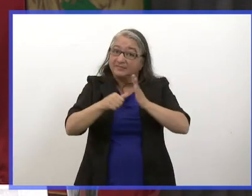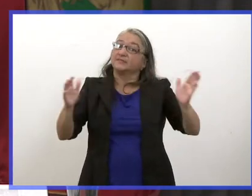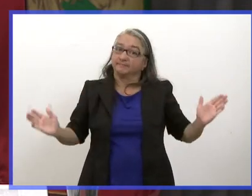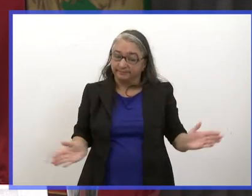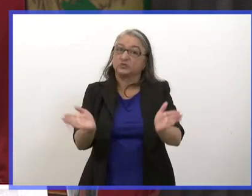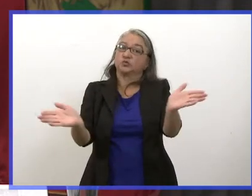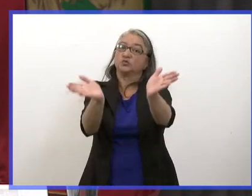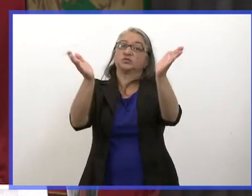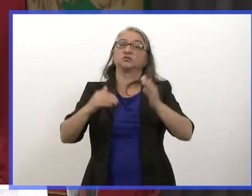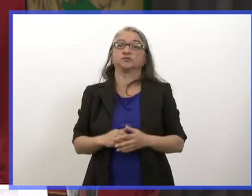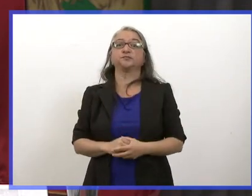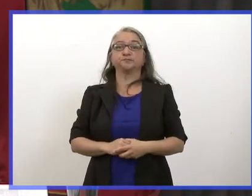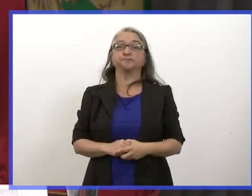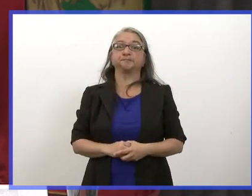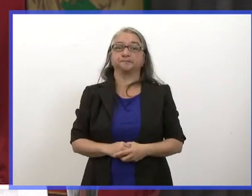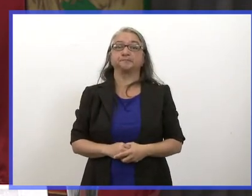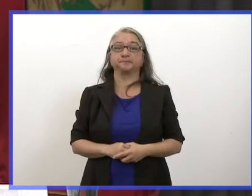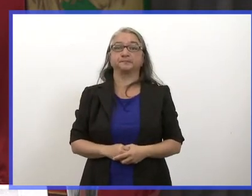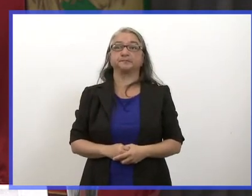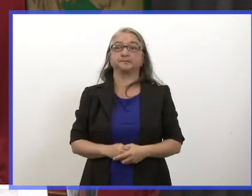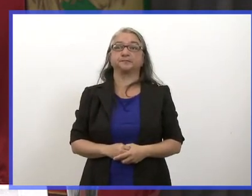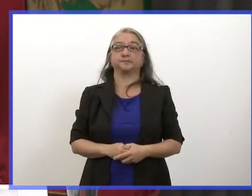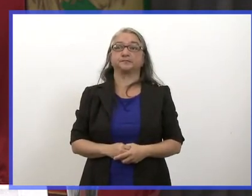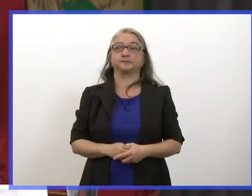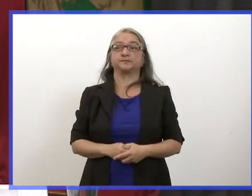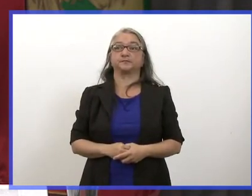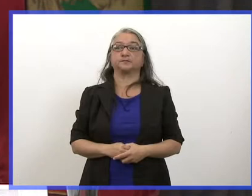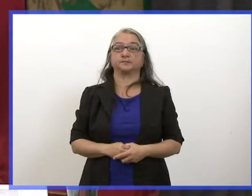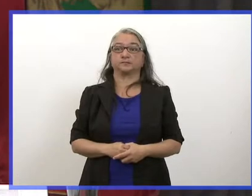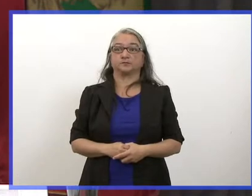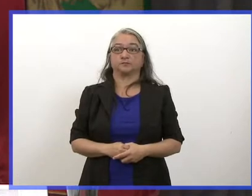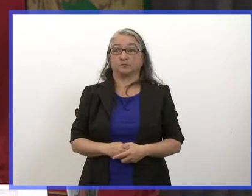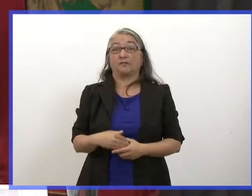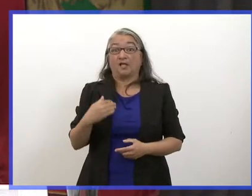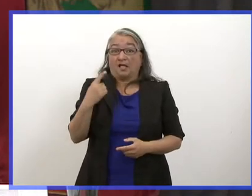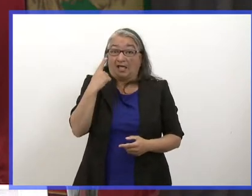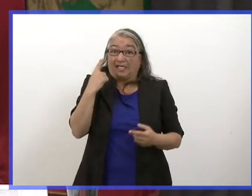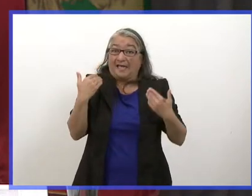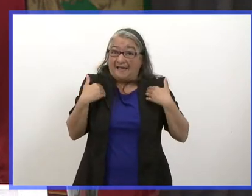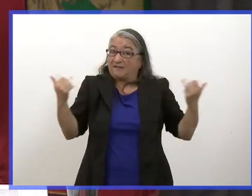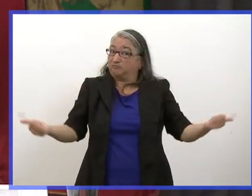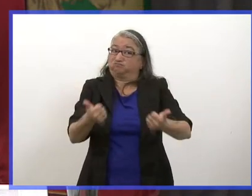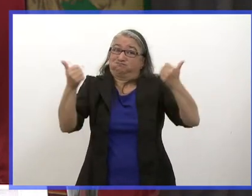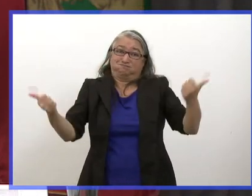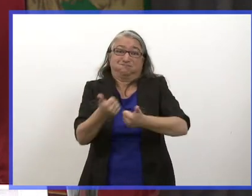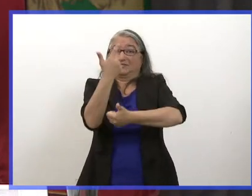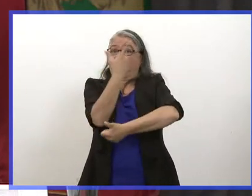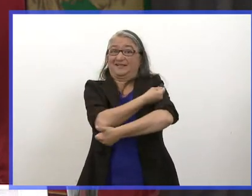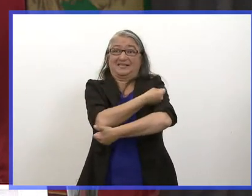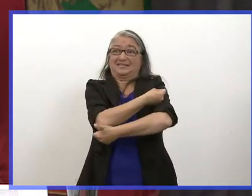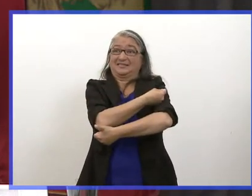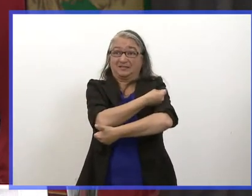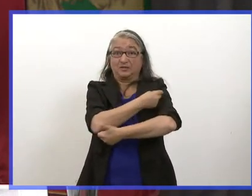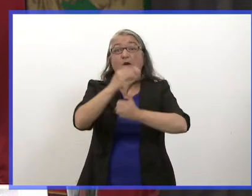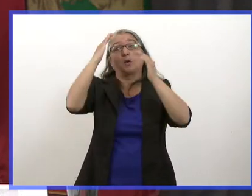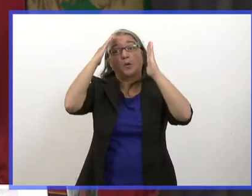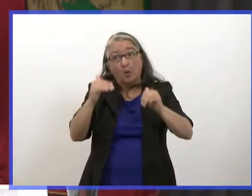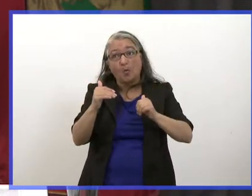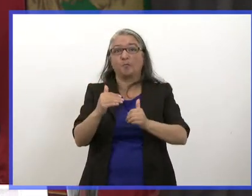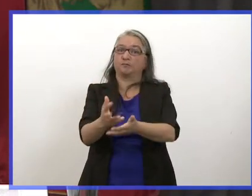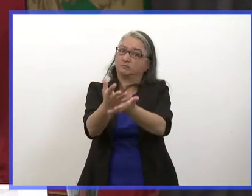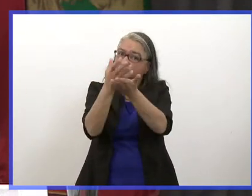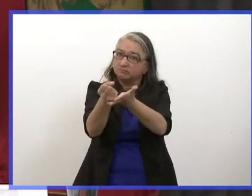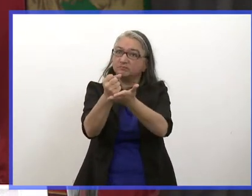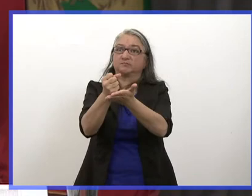use these next week, if they're still there, I'd hope they're not there. I'd hope that you all go and get your vaccine right now at Lila location. This is the